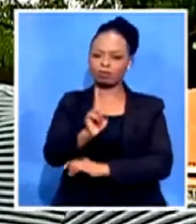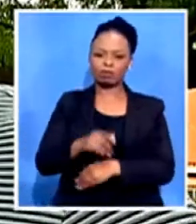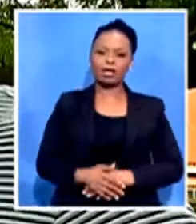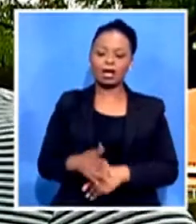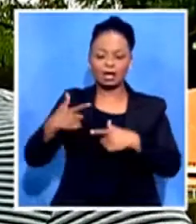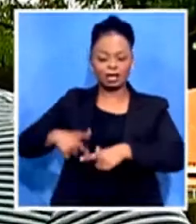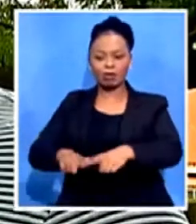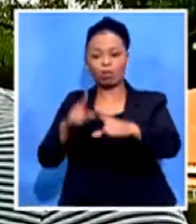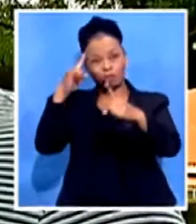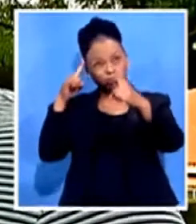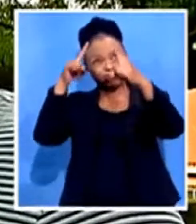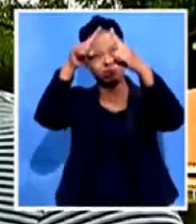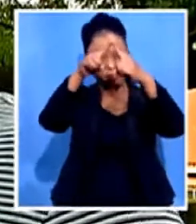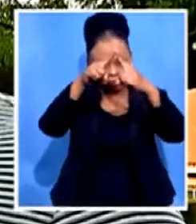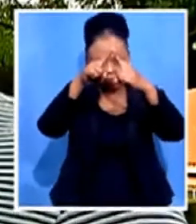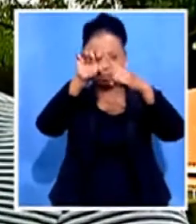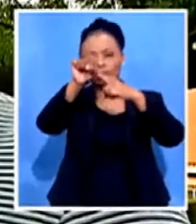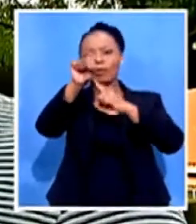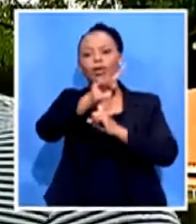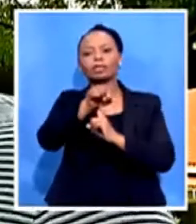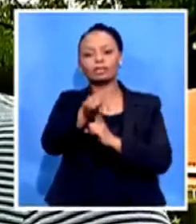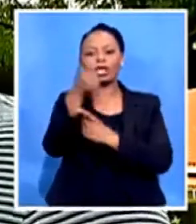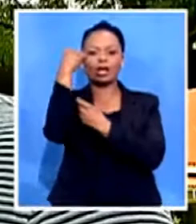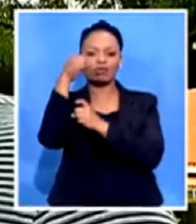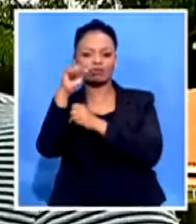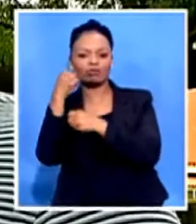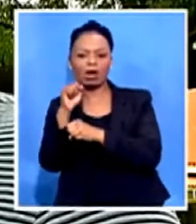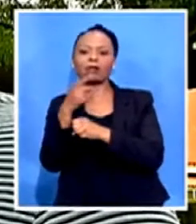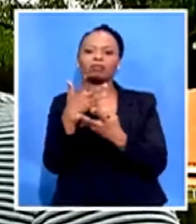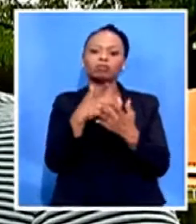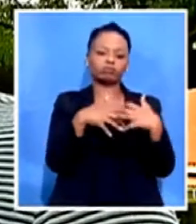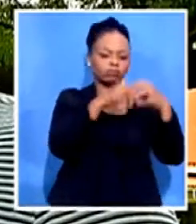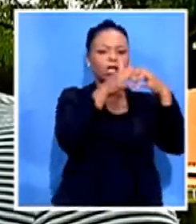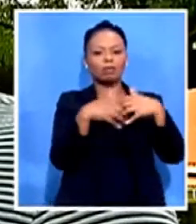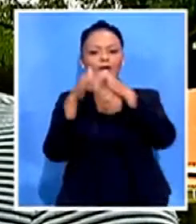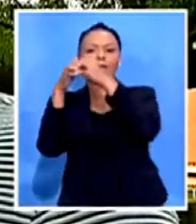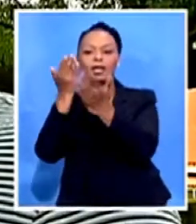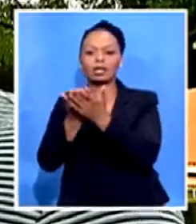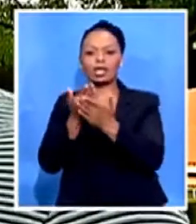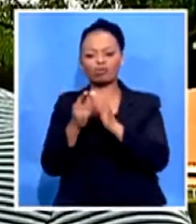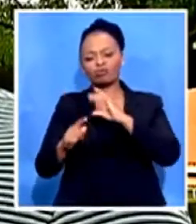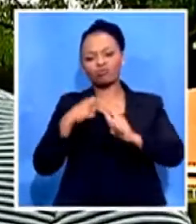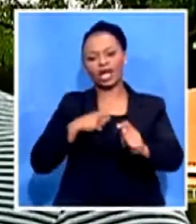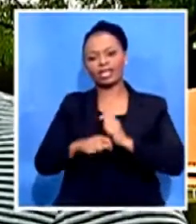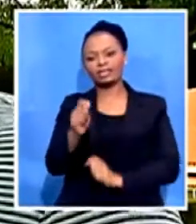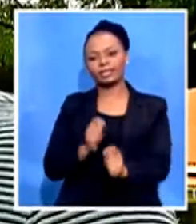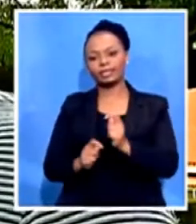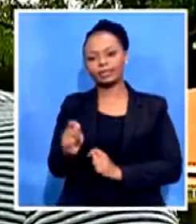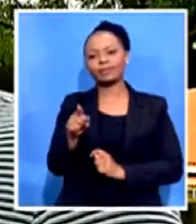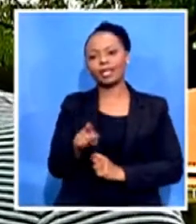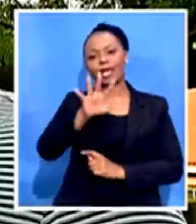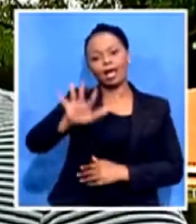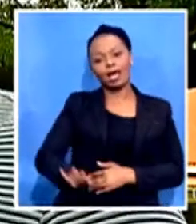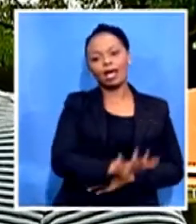industrial hub, and I think the opportunities to trade through the Africa Free Trade Agreement, Continental Free